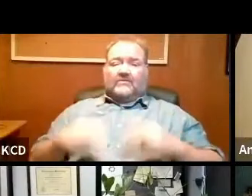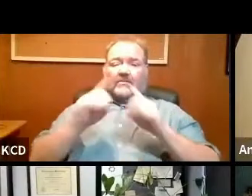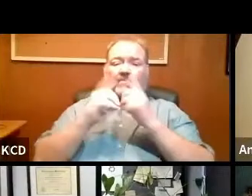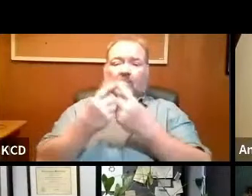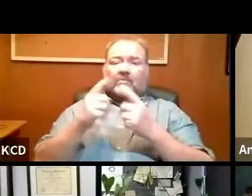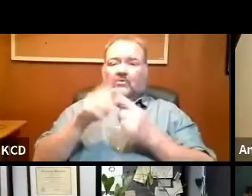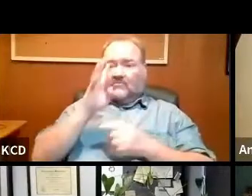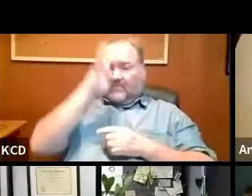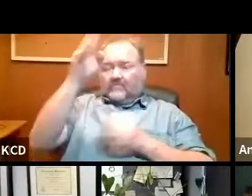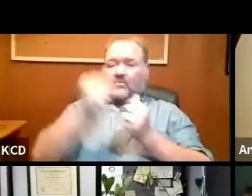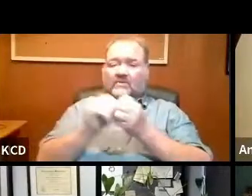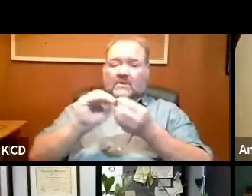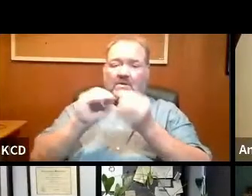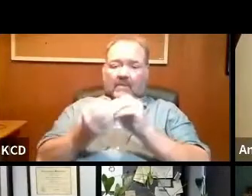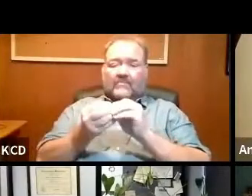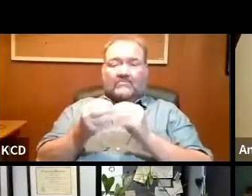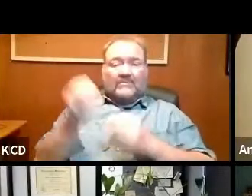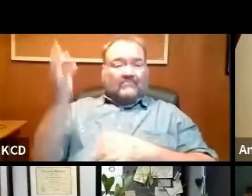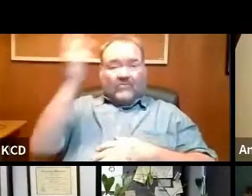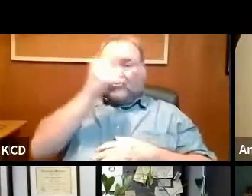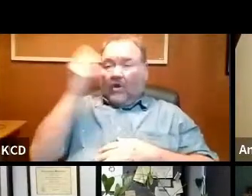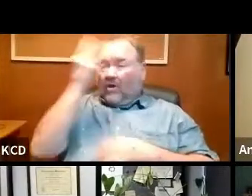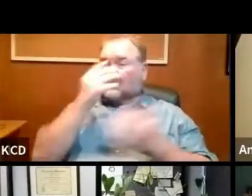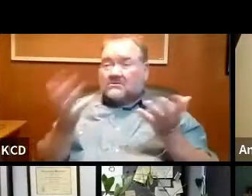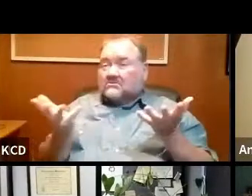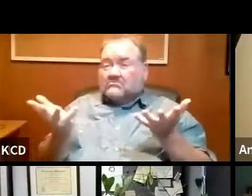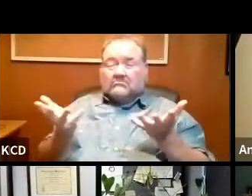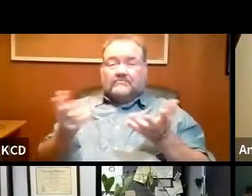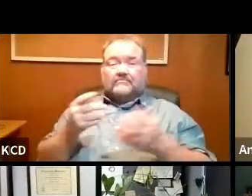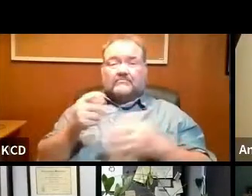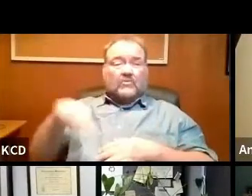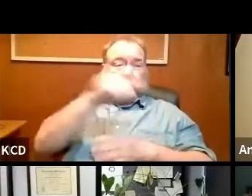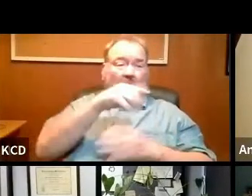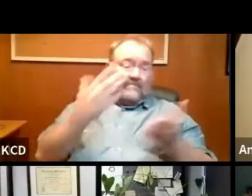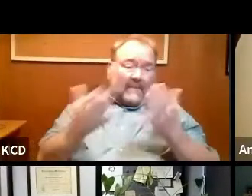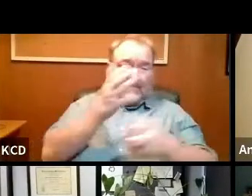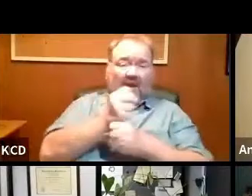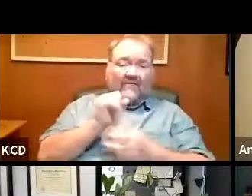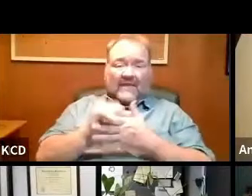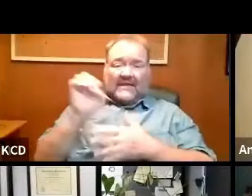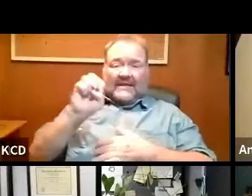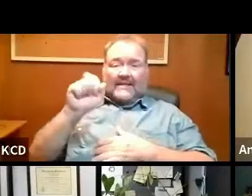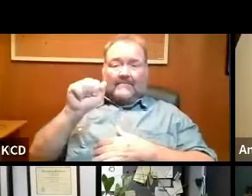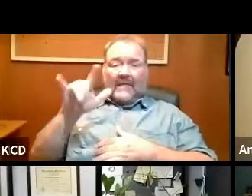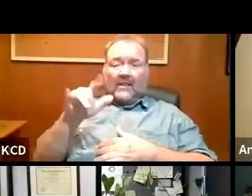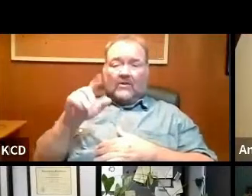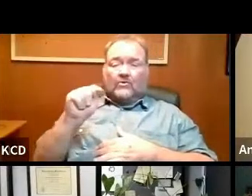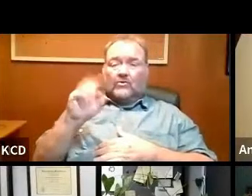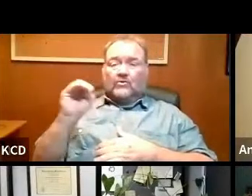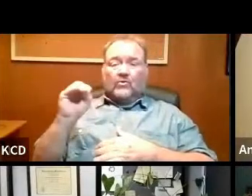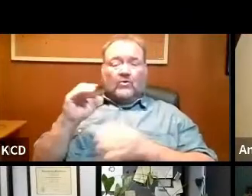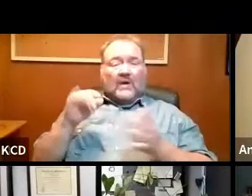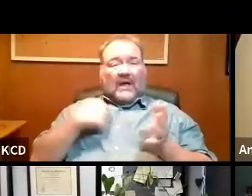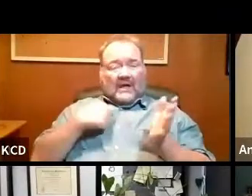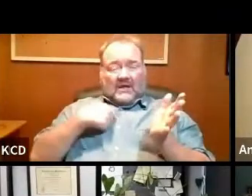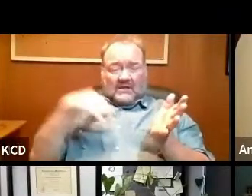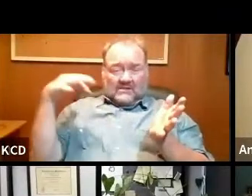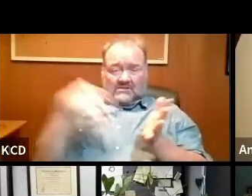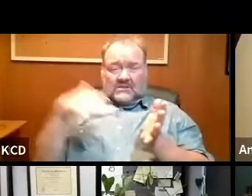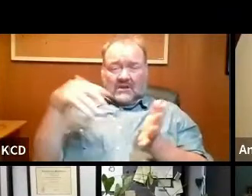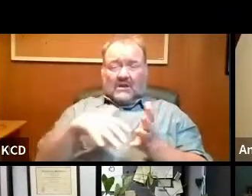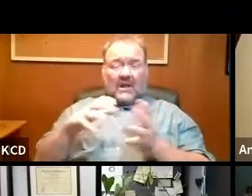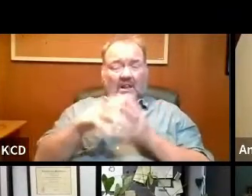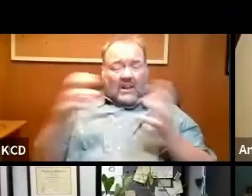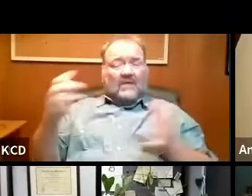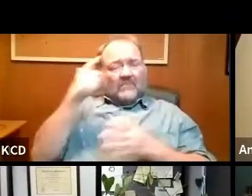come up with those figures. Thoughts? You all may have gotten that email, and I studied it quite a